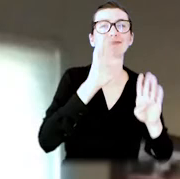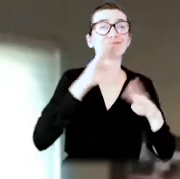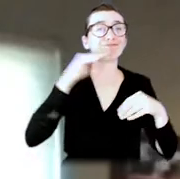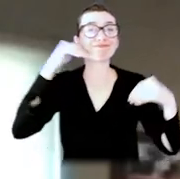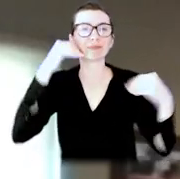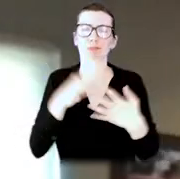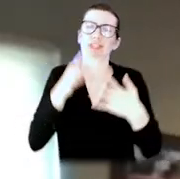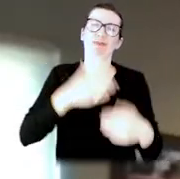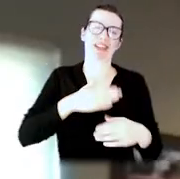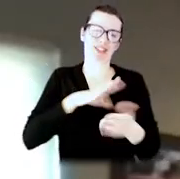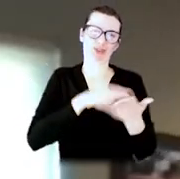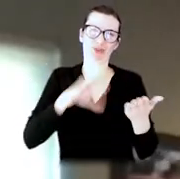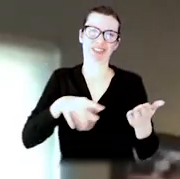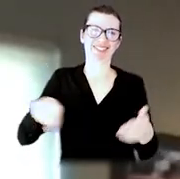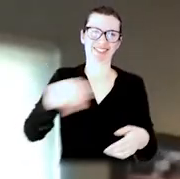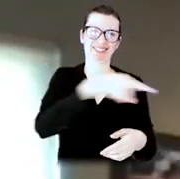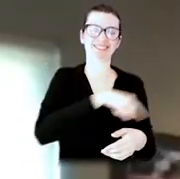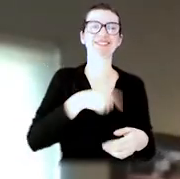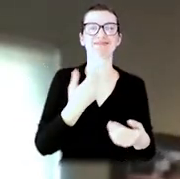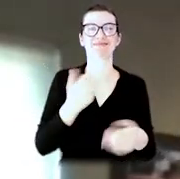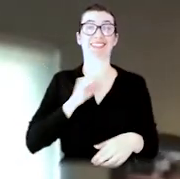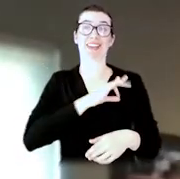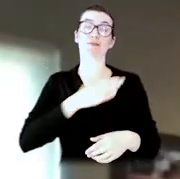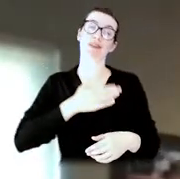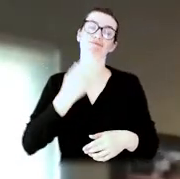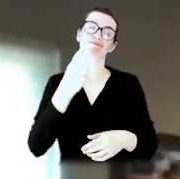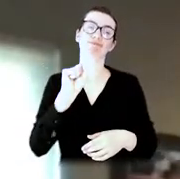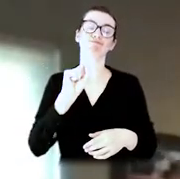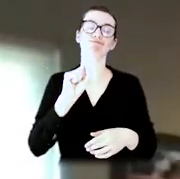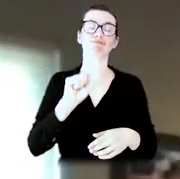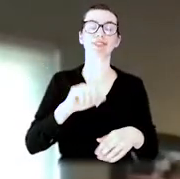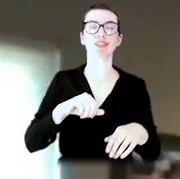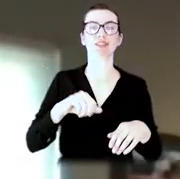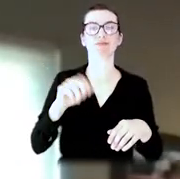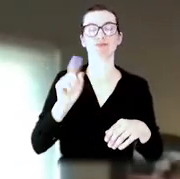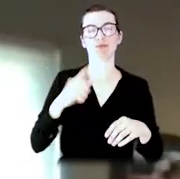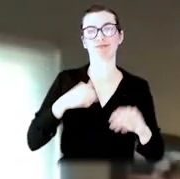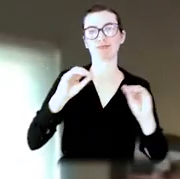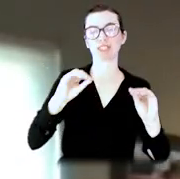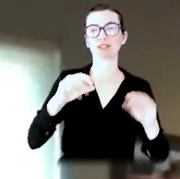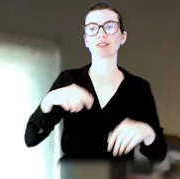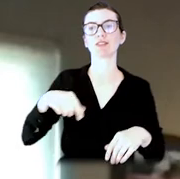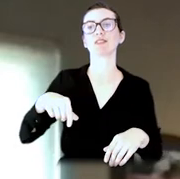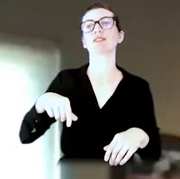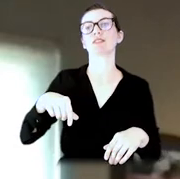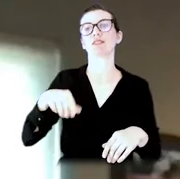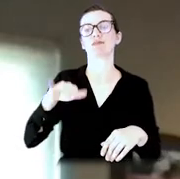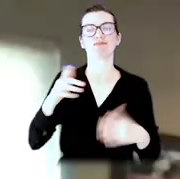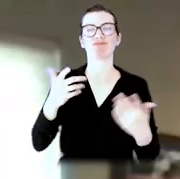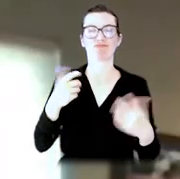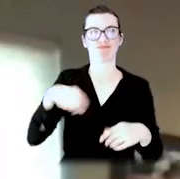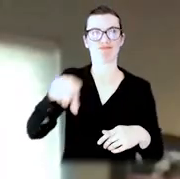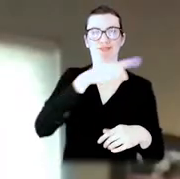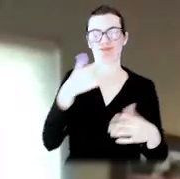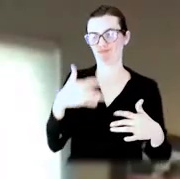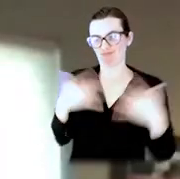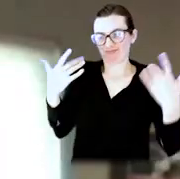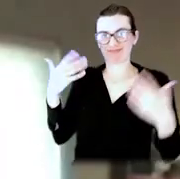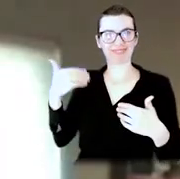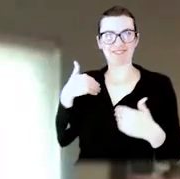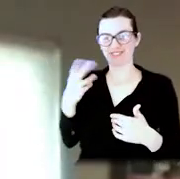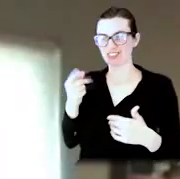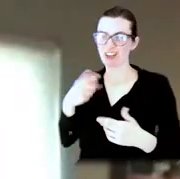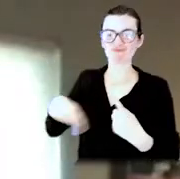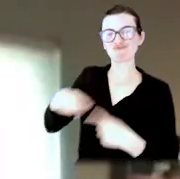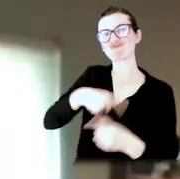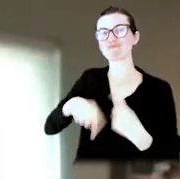students and the staff at my high school, are just thrilled to have her around.